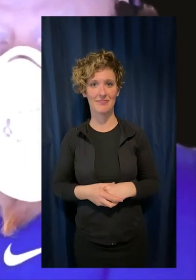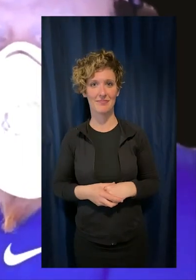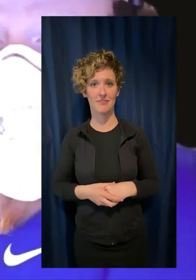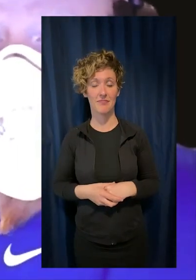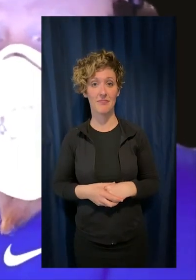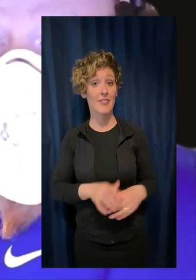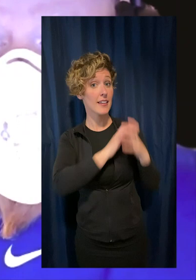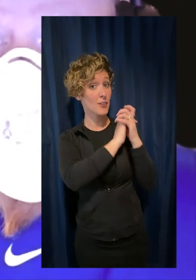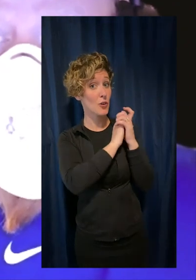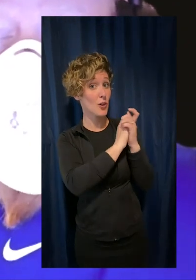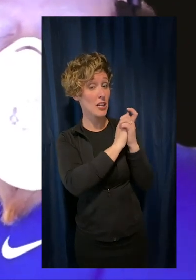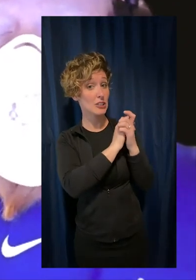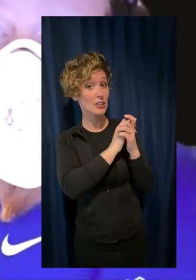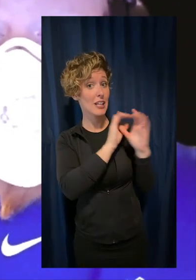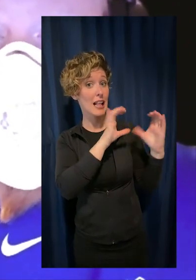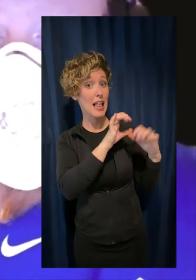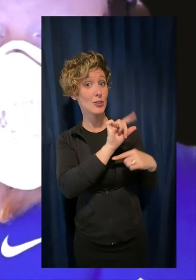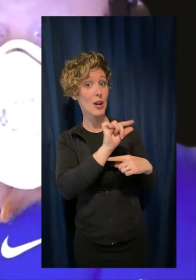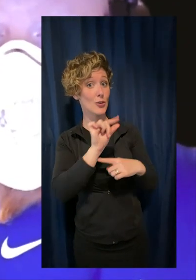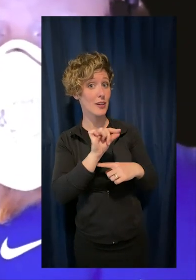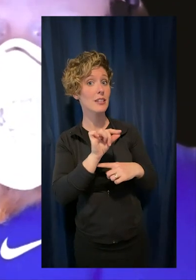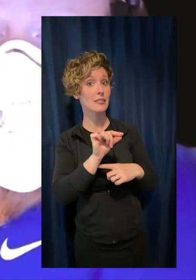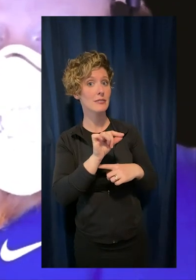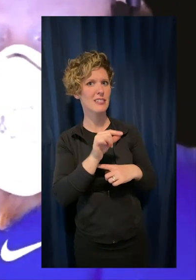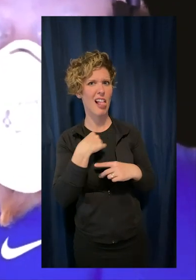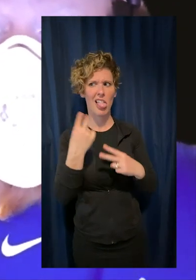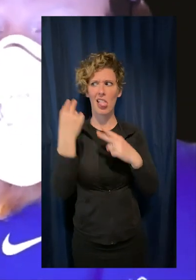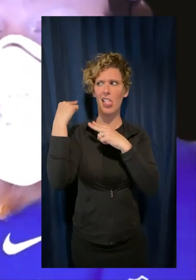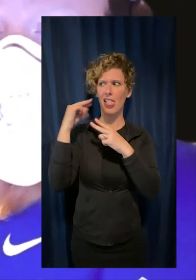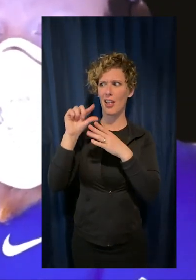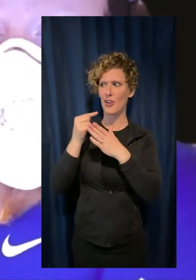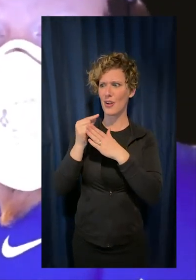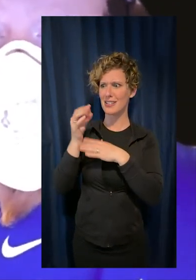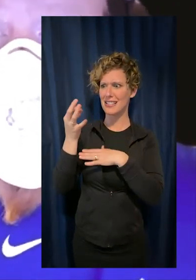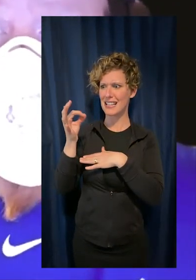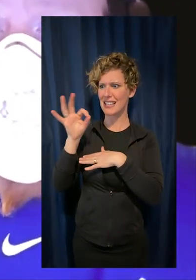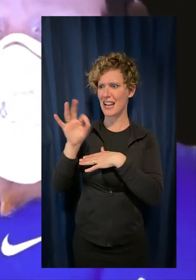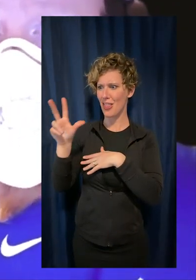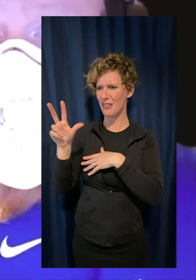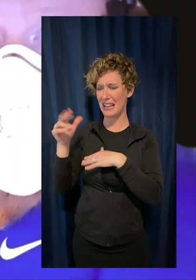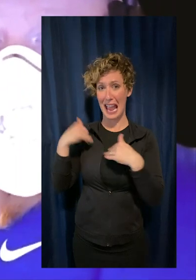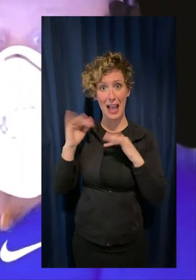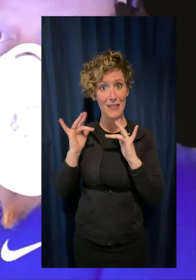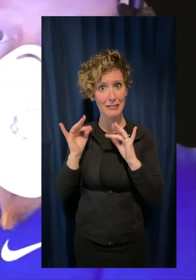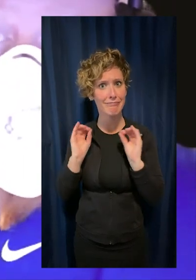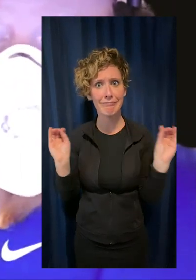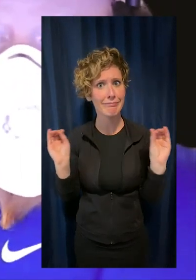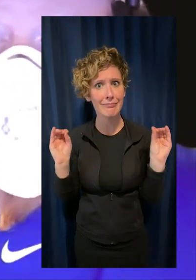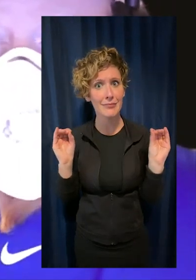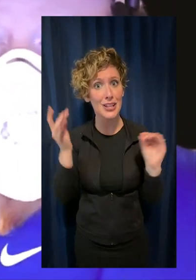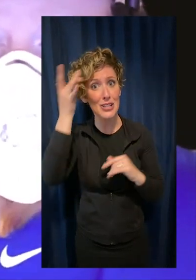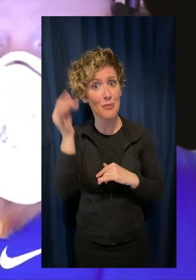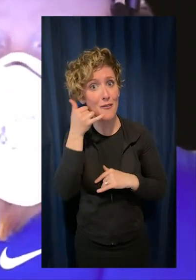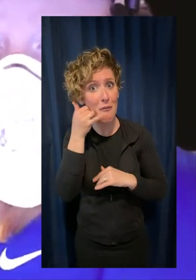Congratulations, class of 2020. When I graduated in 1993, we didn't have the internet. There were no smartphones. Google